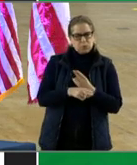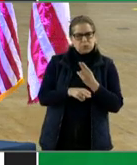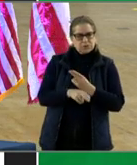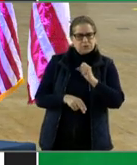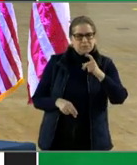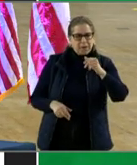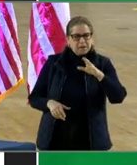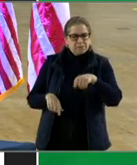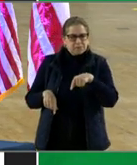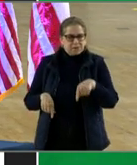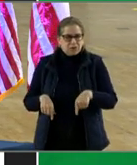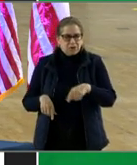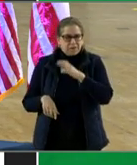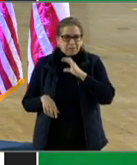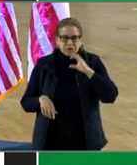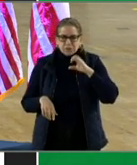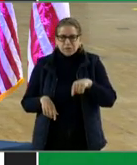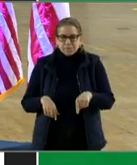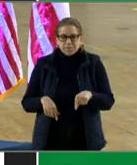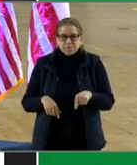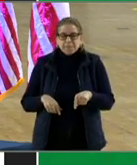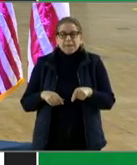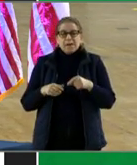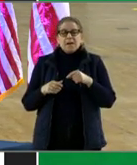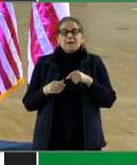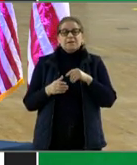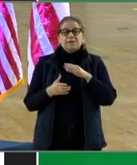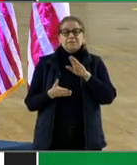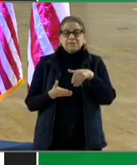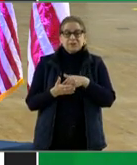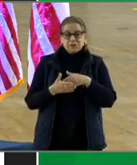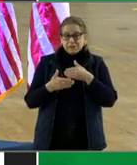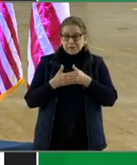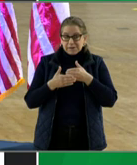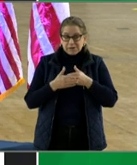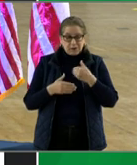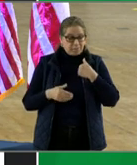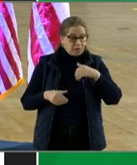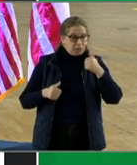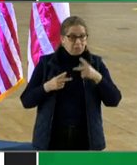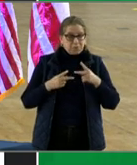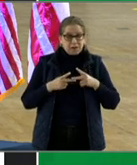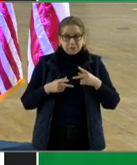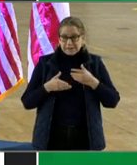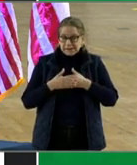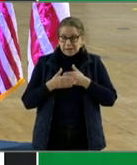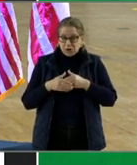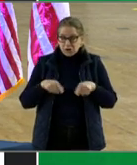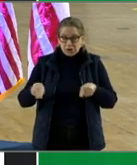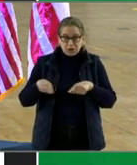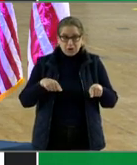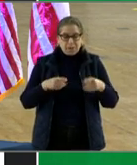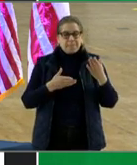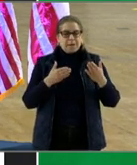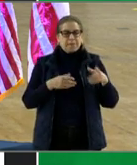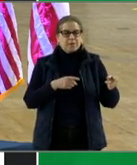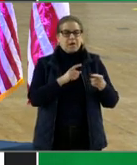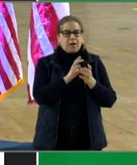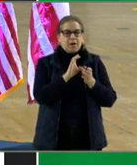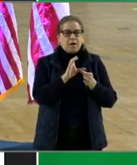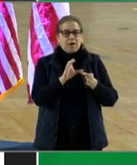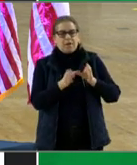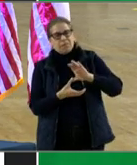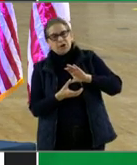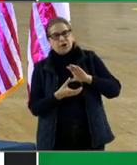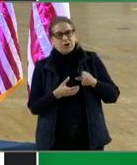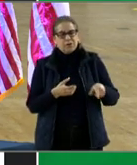facilities around their properties that they have partnerships with to turn those into alternate care facilities. And that's how we increase